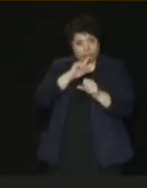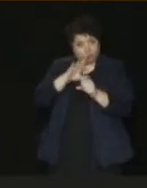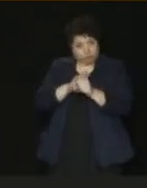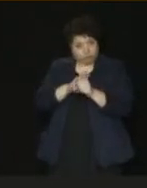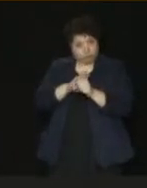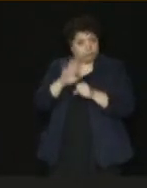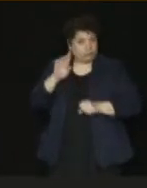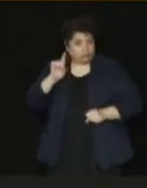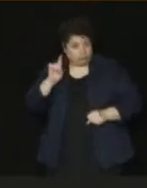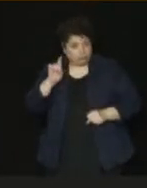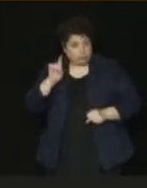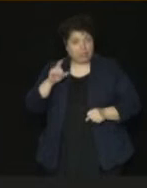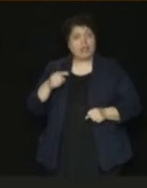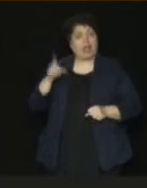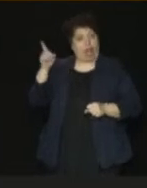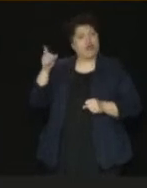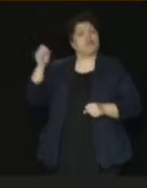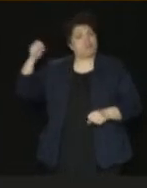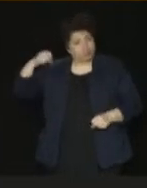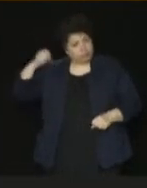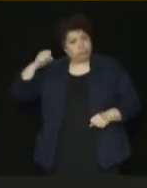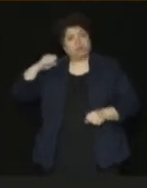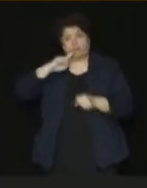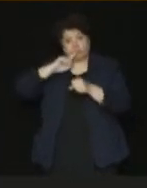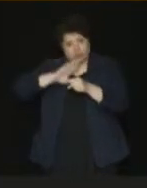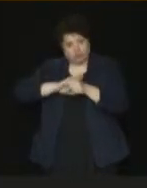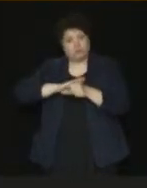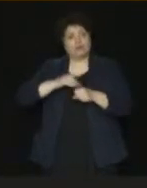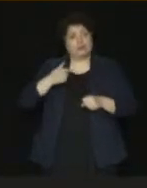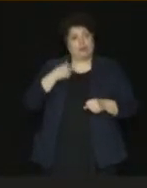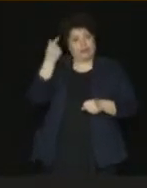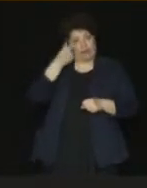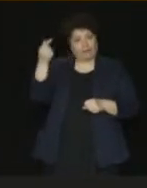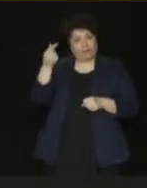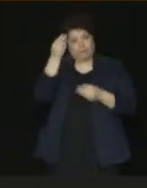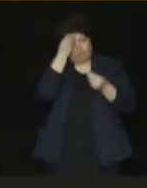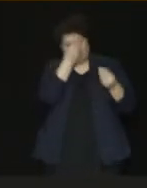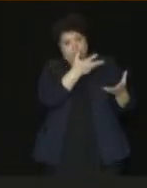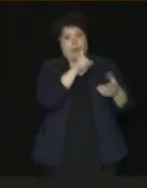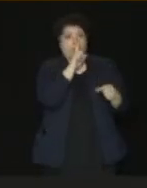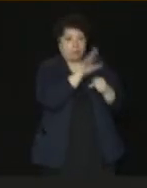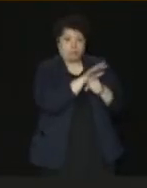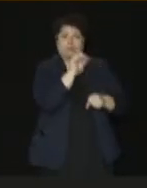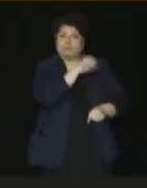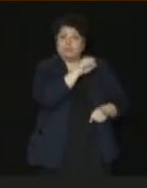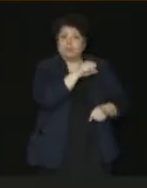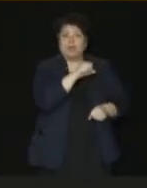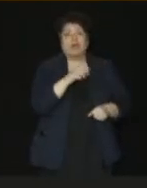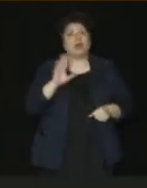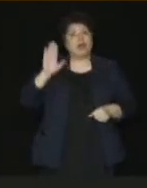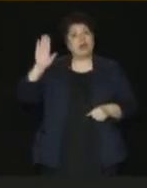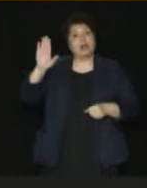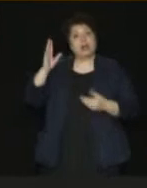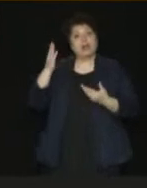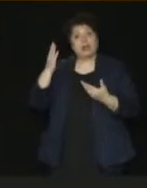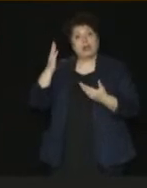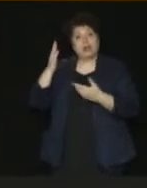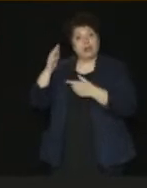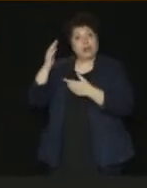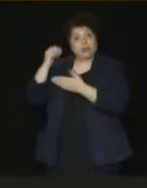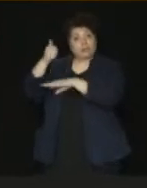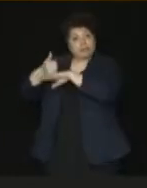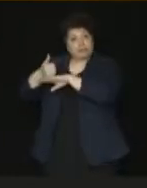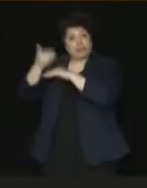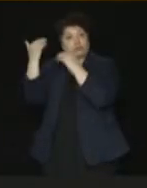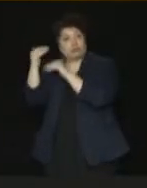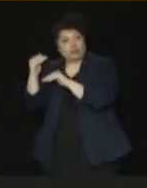assurances that I've received, the assurances that this government has received, is that these transparency measures will not interfere